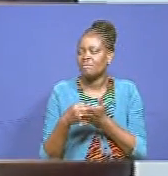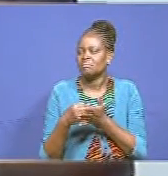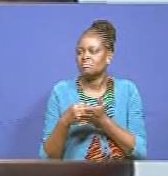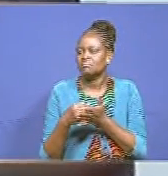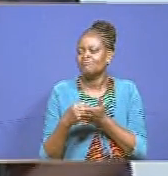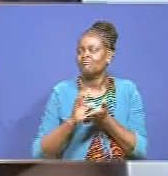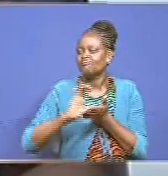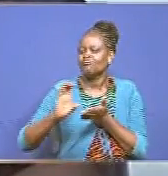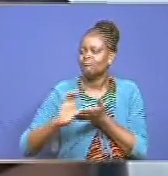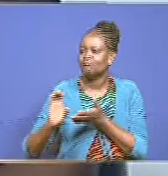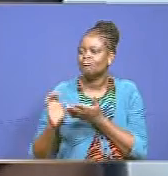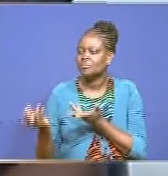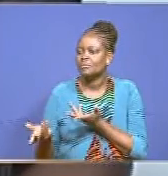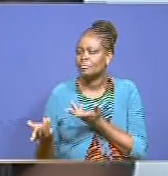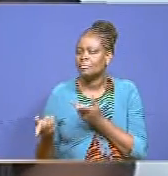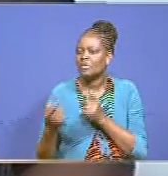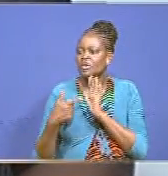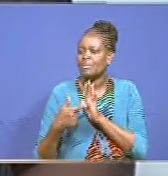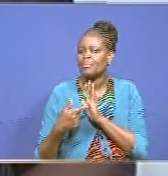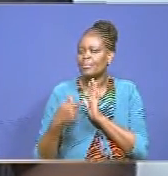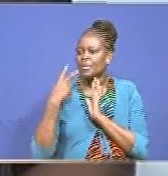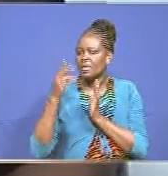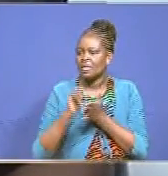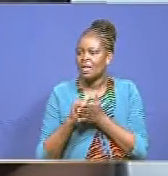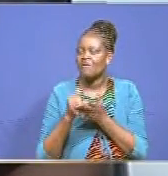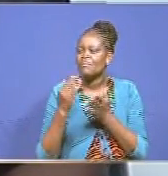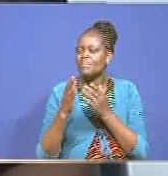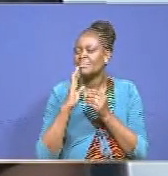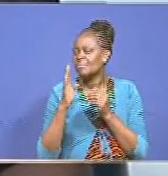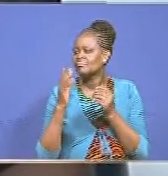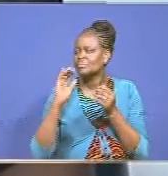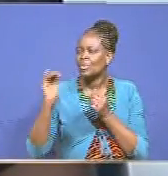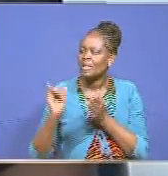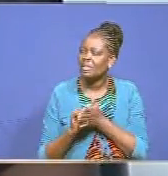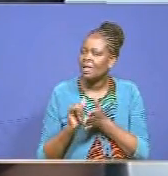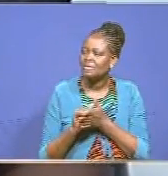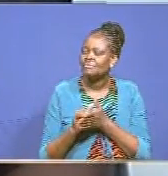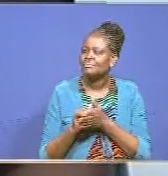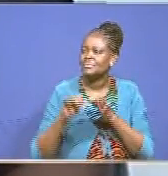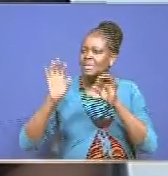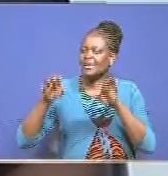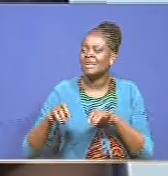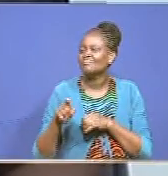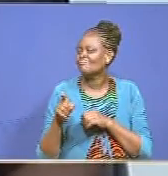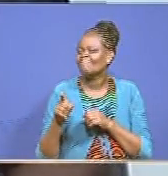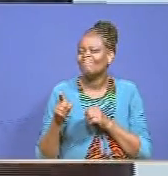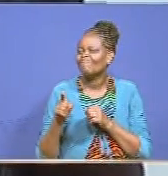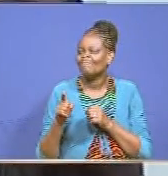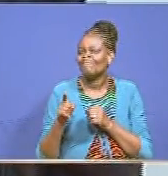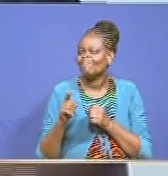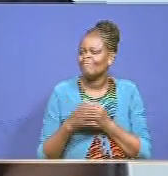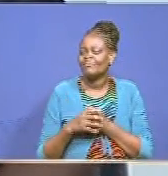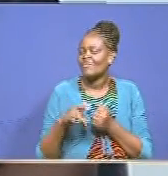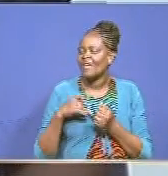be allocated. Uh-huh. Yeah, like you'd find maybe there's some counties that agriculture is not the main thing, and you find they have